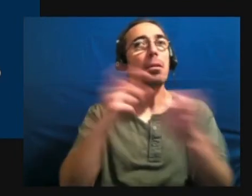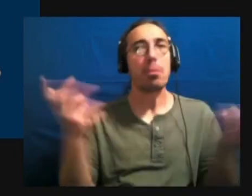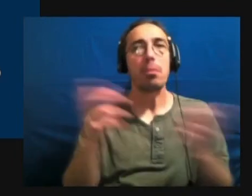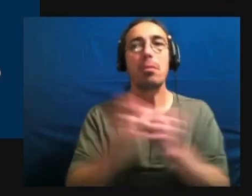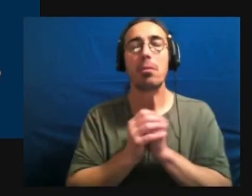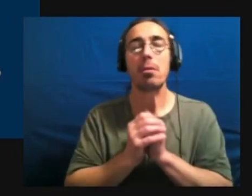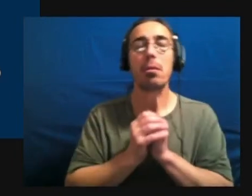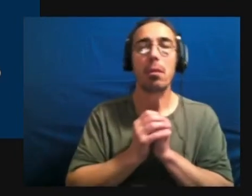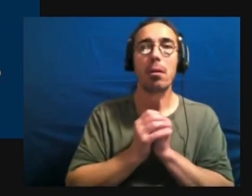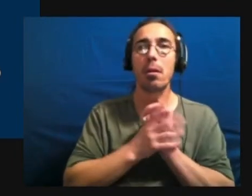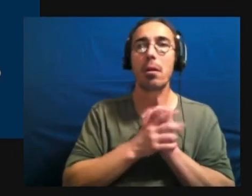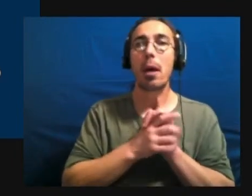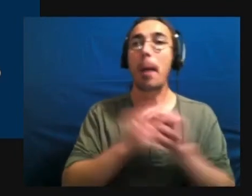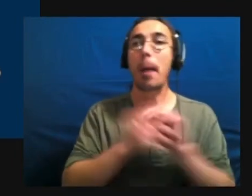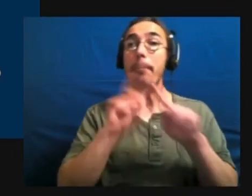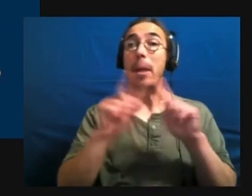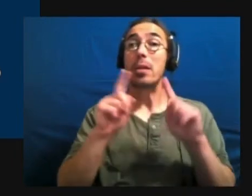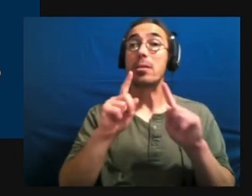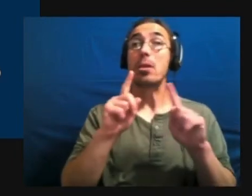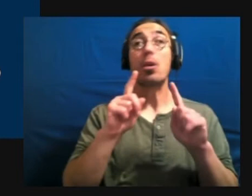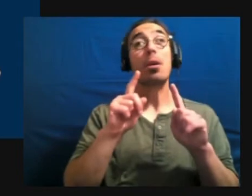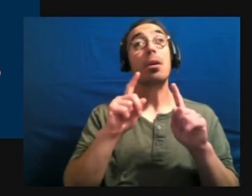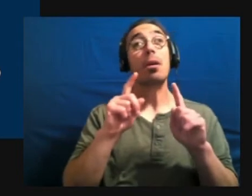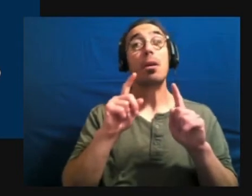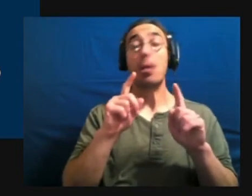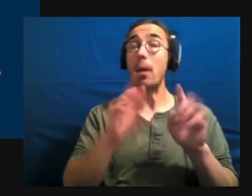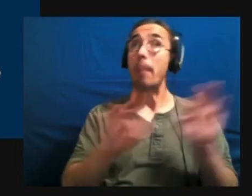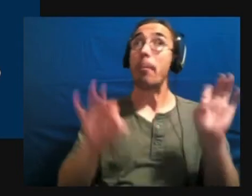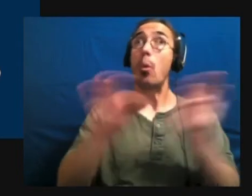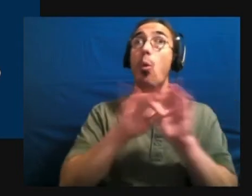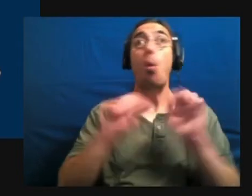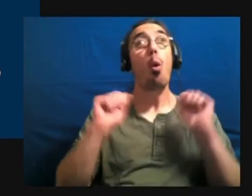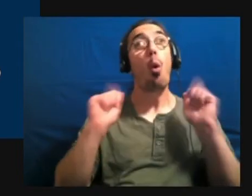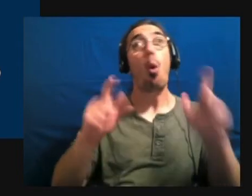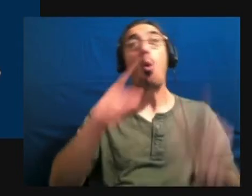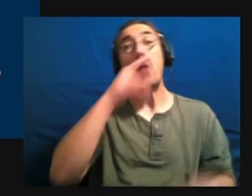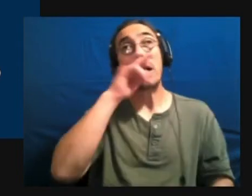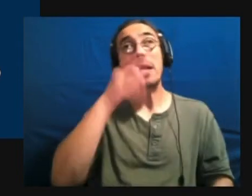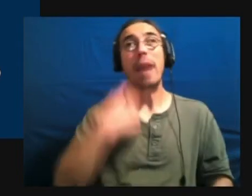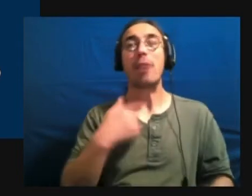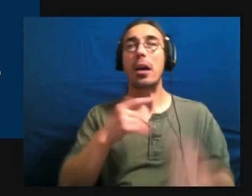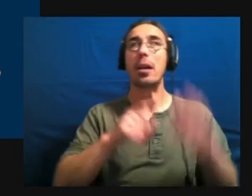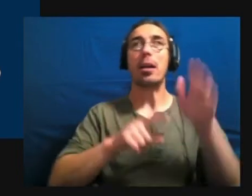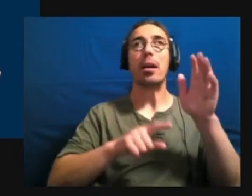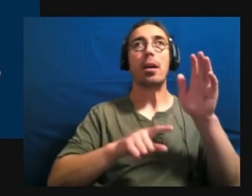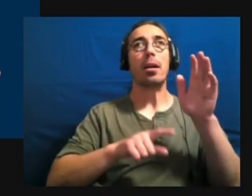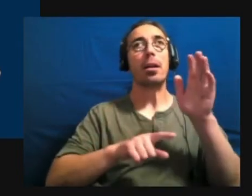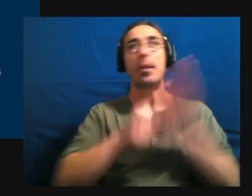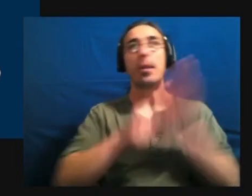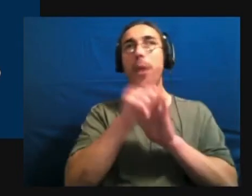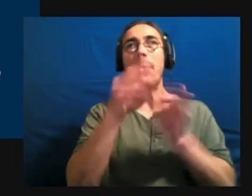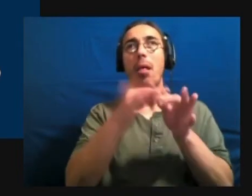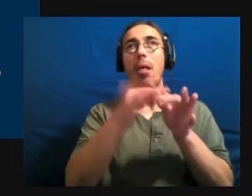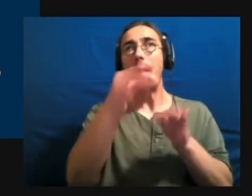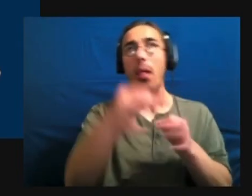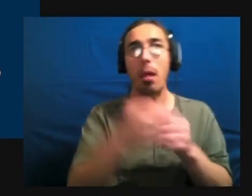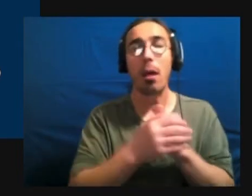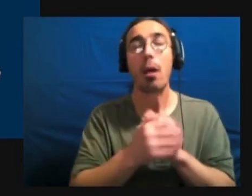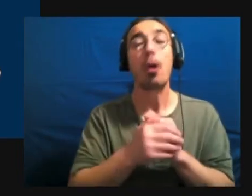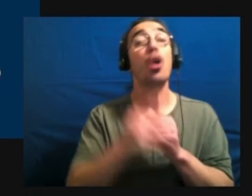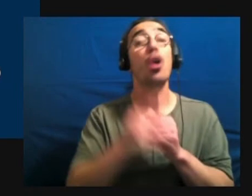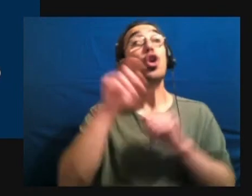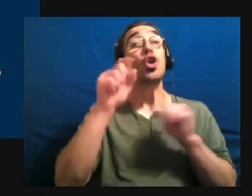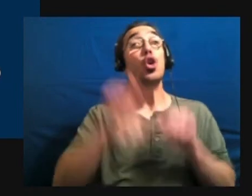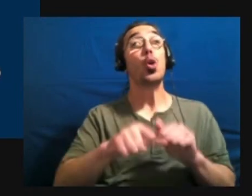But this is huge. All kids have developmental leaps. You can download parenting apps that